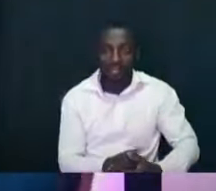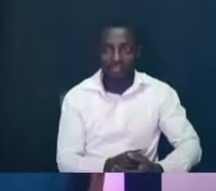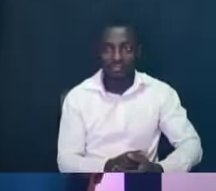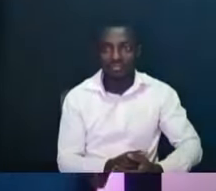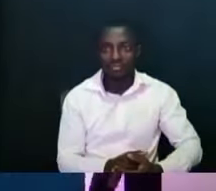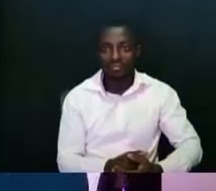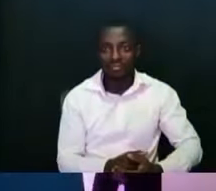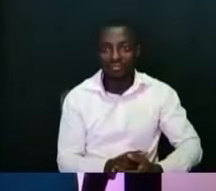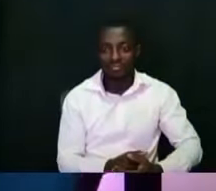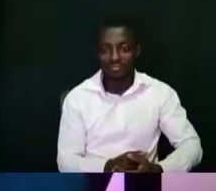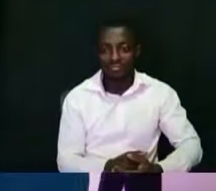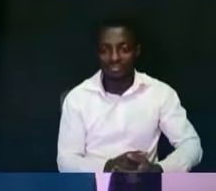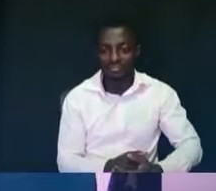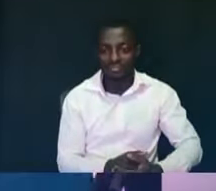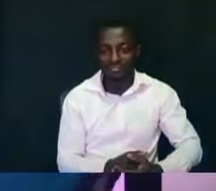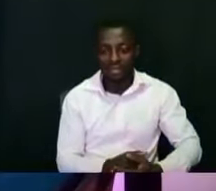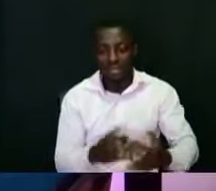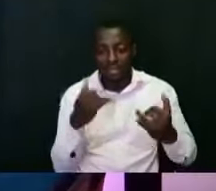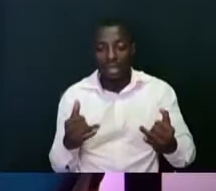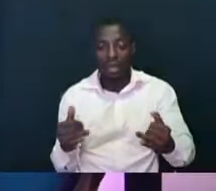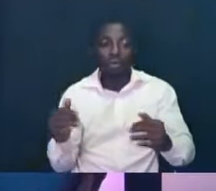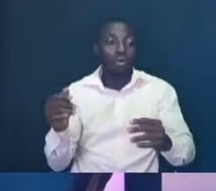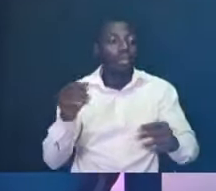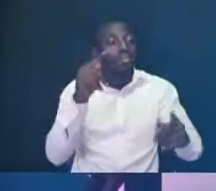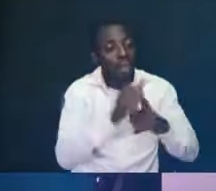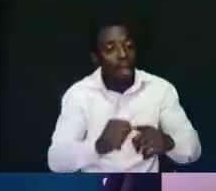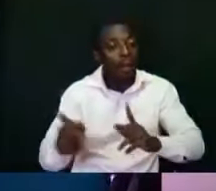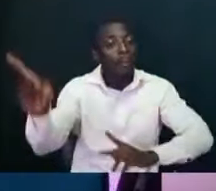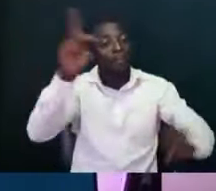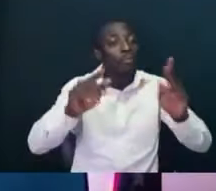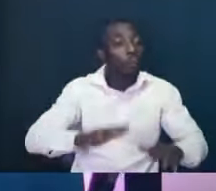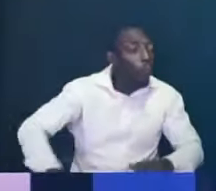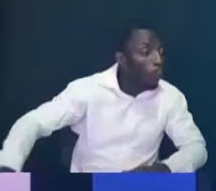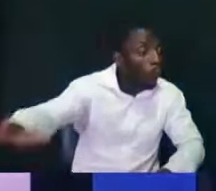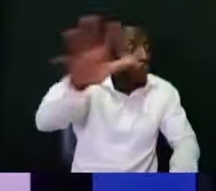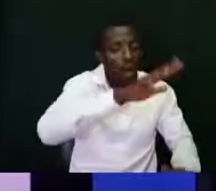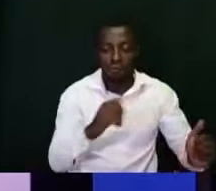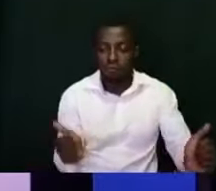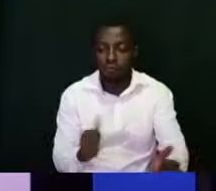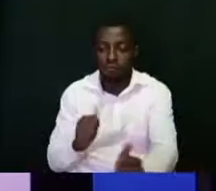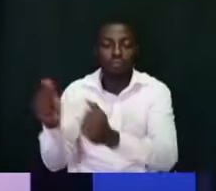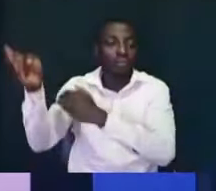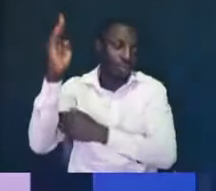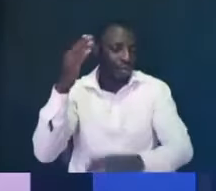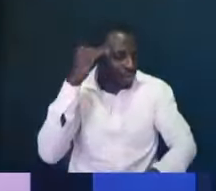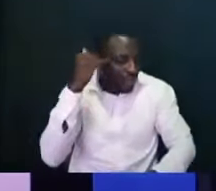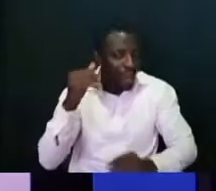turned after God because of the demonstration of the